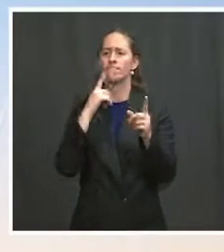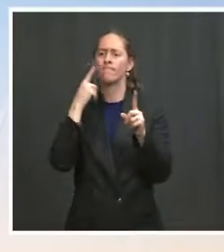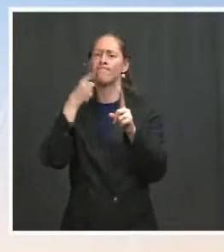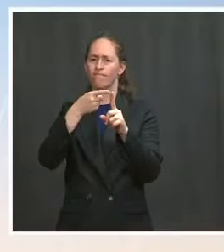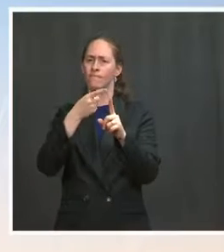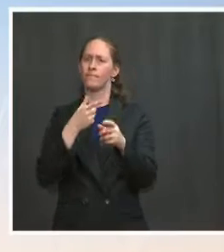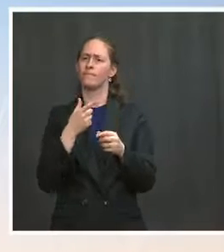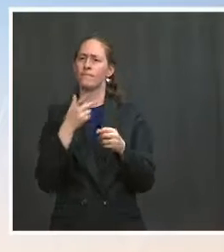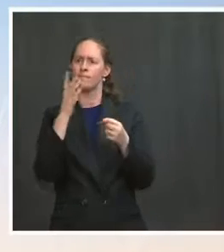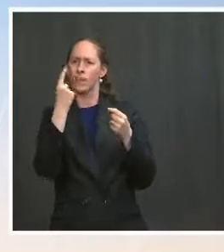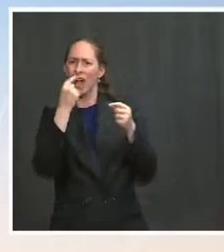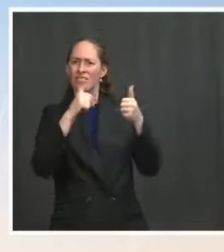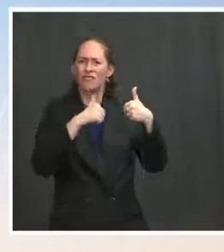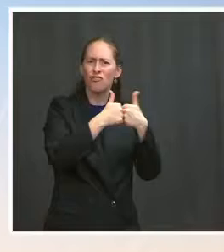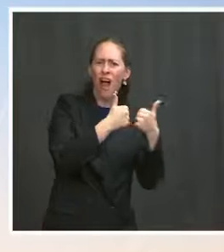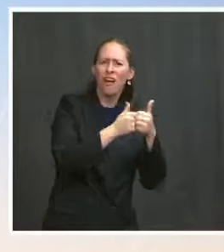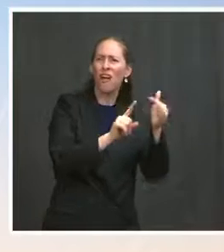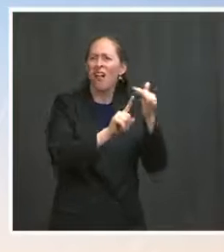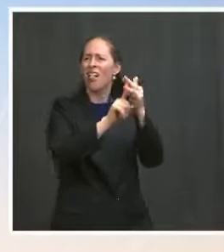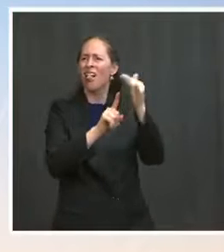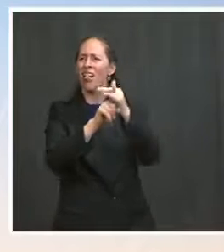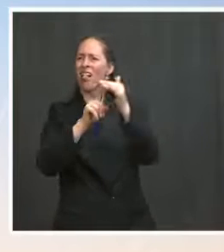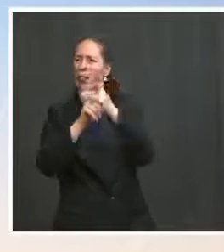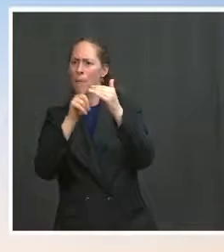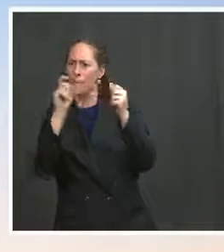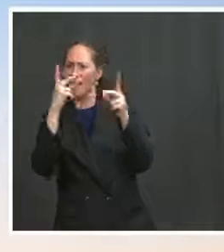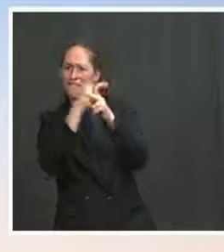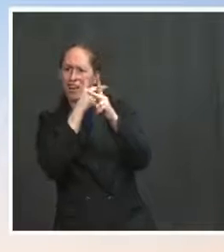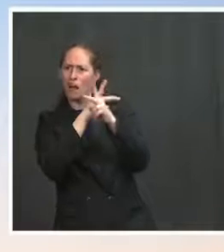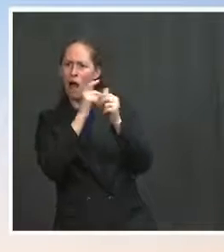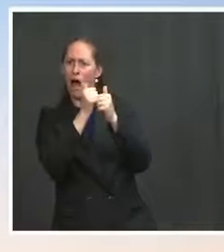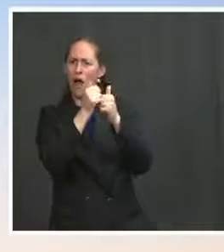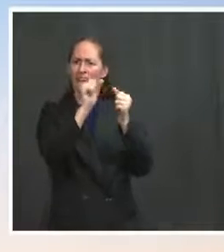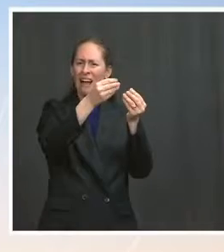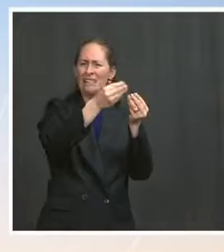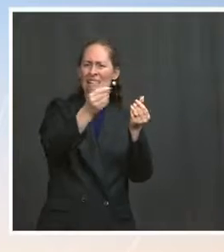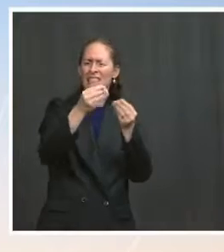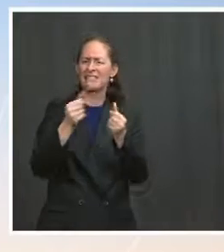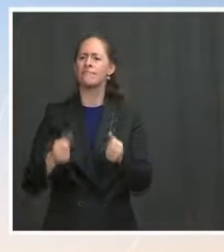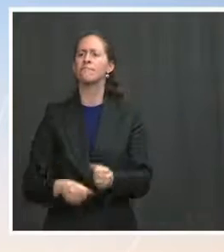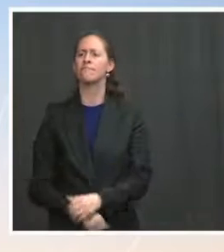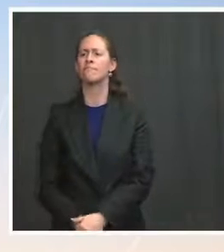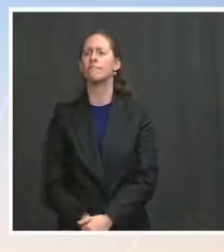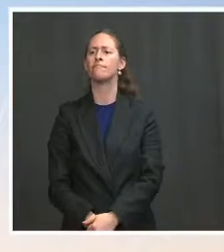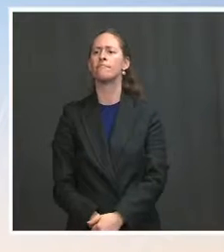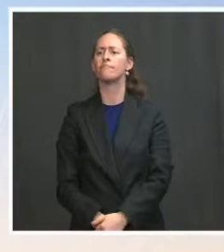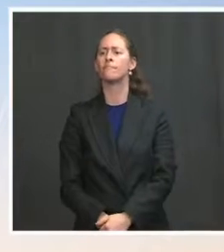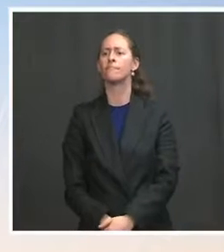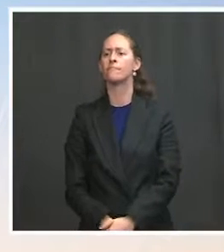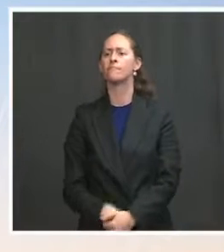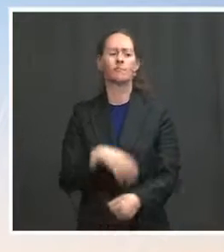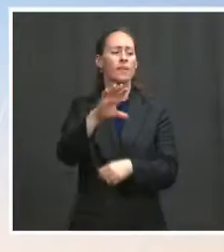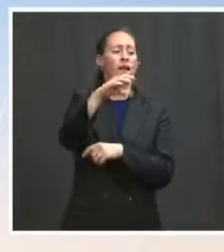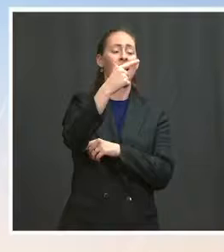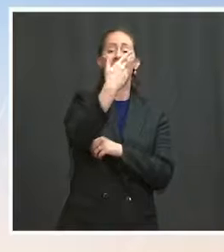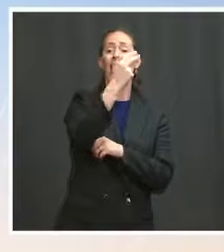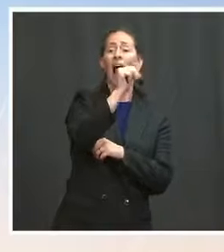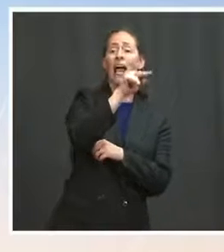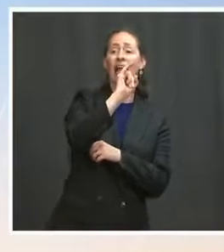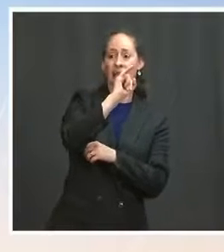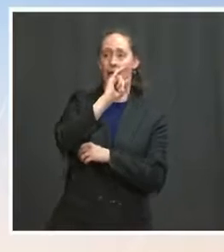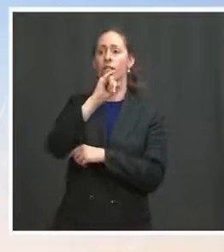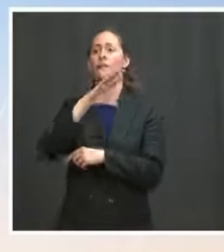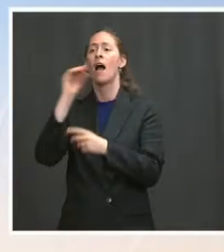challenges Afghanistan faces. And so, as you noted, we'll welcome both President Ghani and Chairman Abdullah, and one of the most